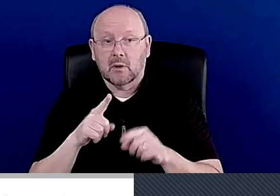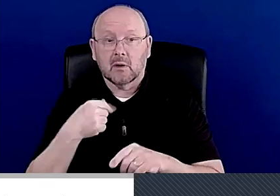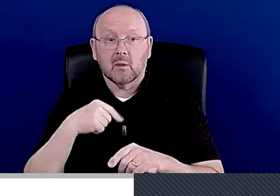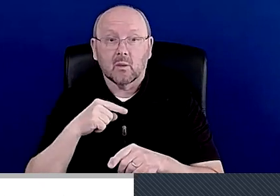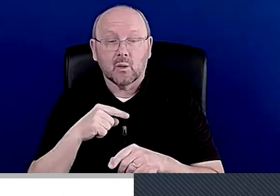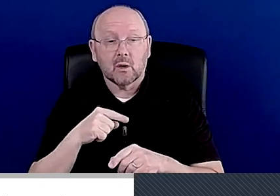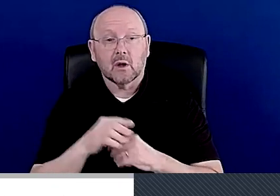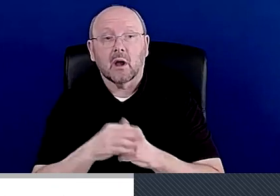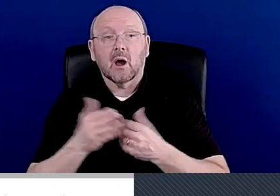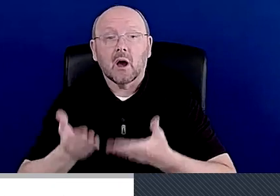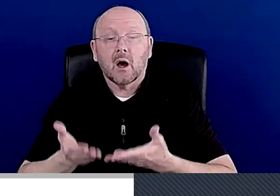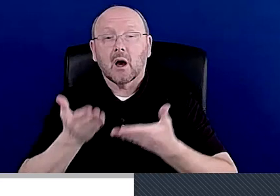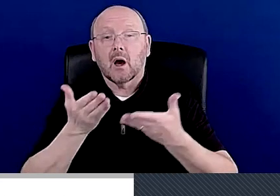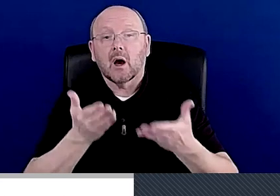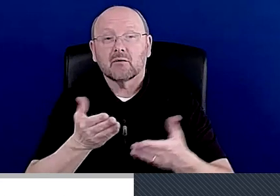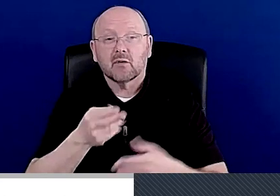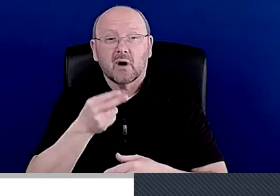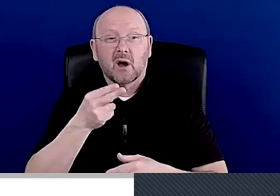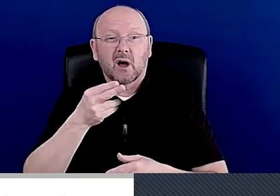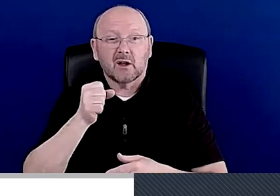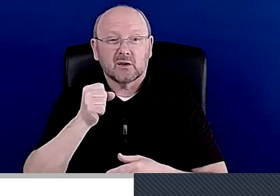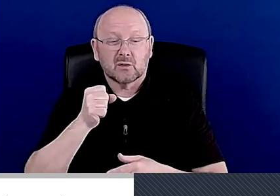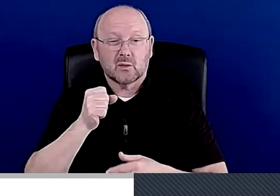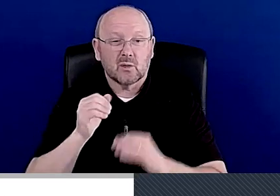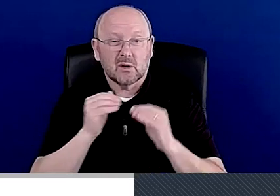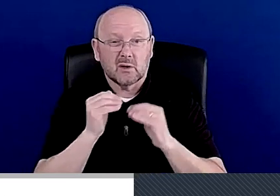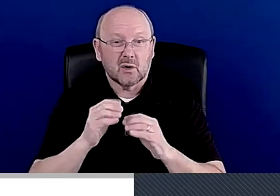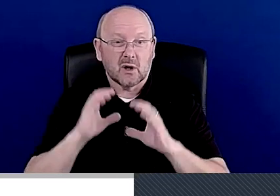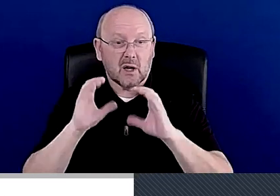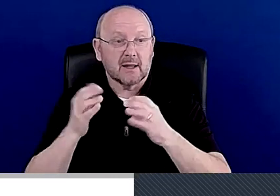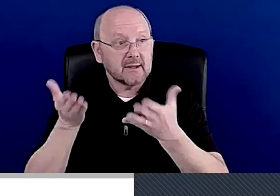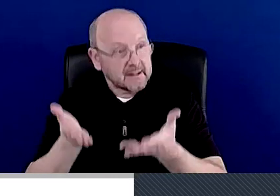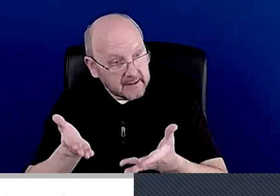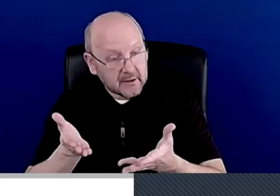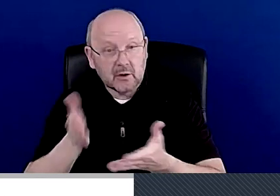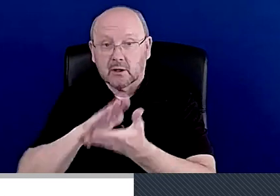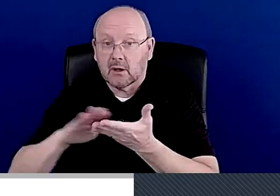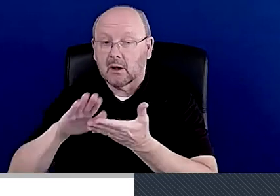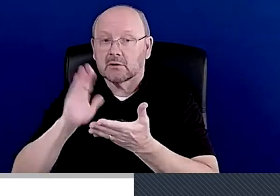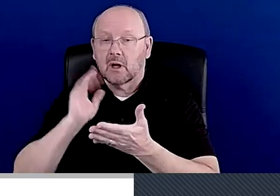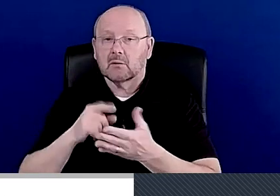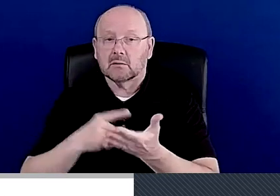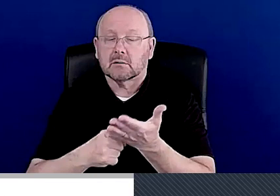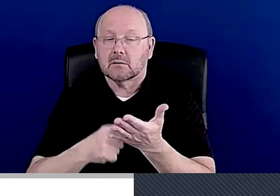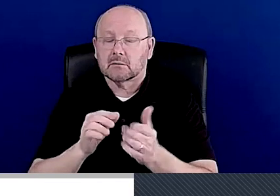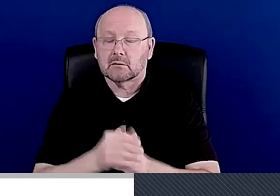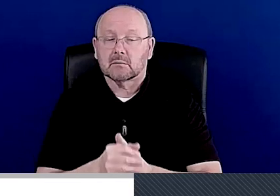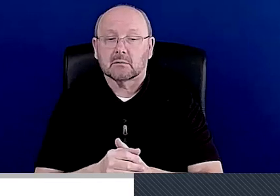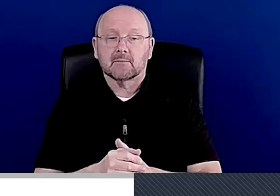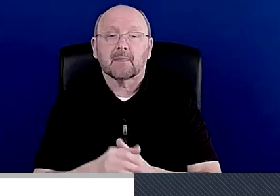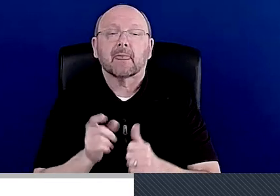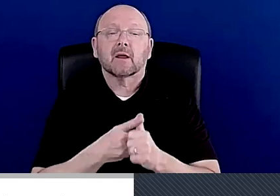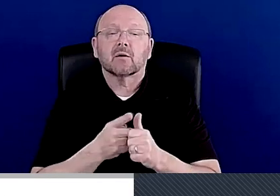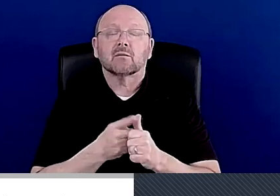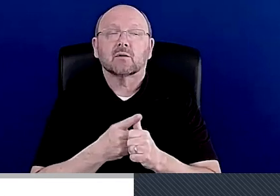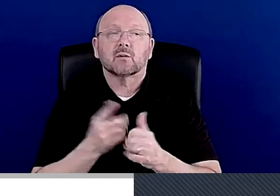offer a high school equivalency course here on campus. And I'm going to talk about that too. So the first thing we want these folks